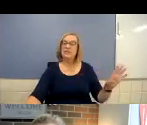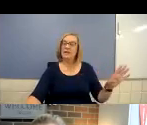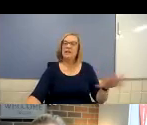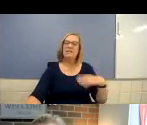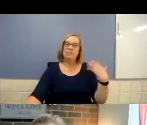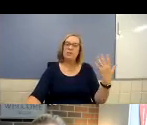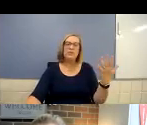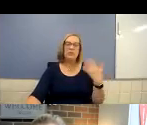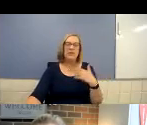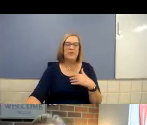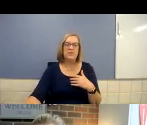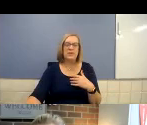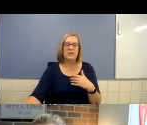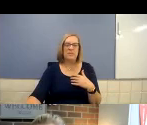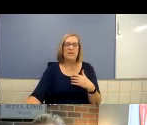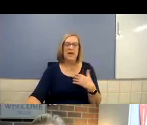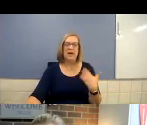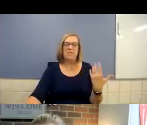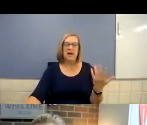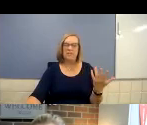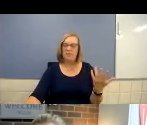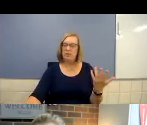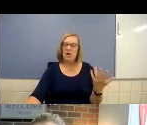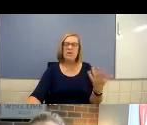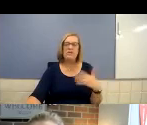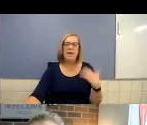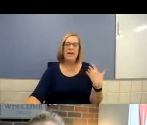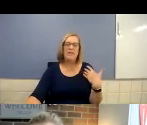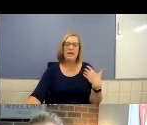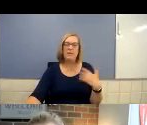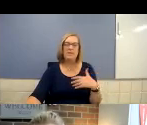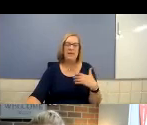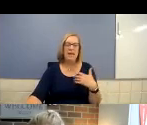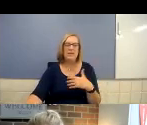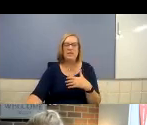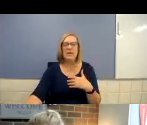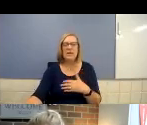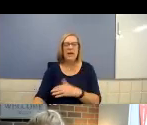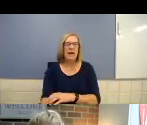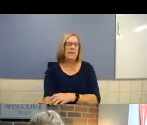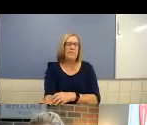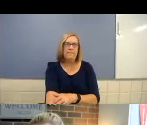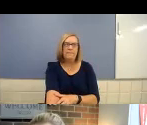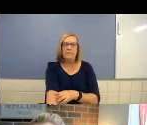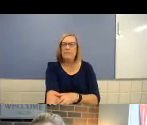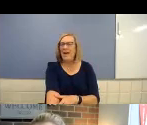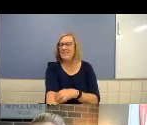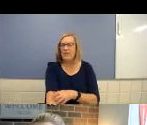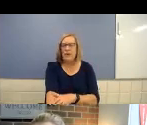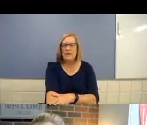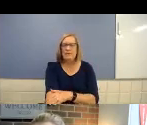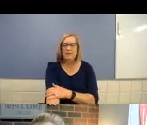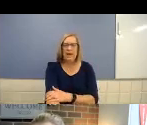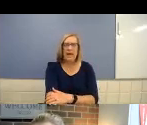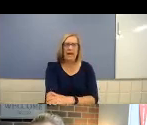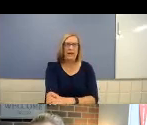just reserve those for a summer. Math for liberal arts and developmental psychology. Math is